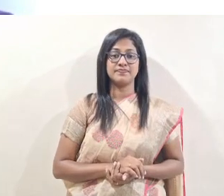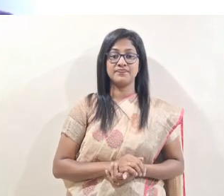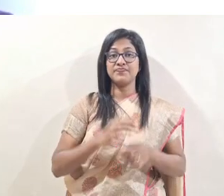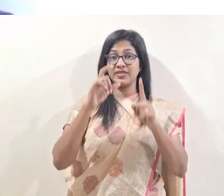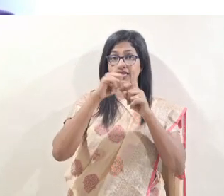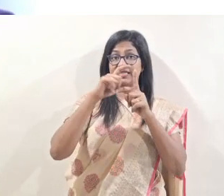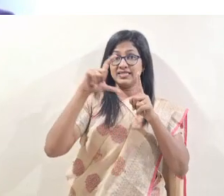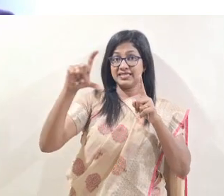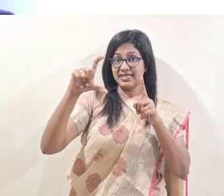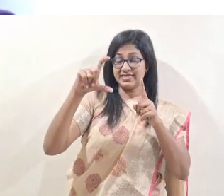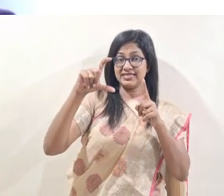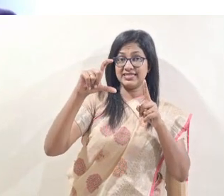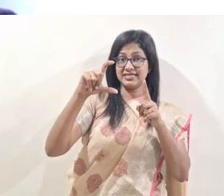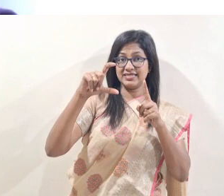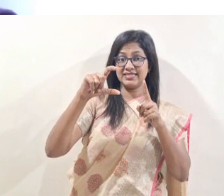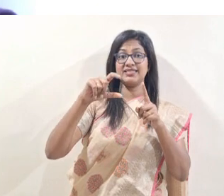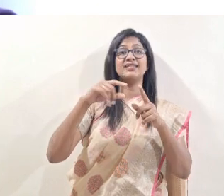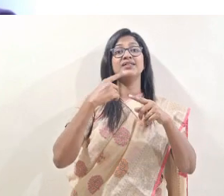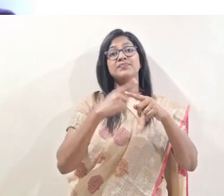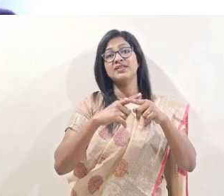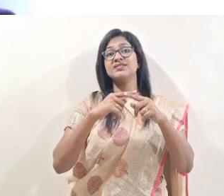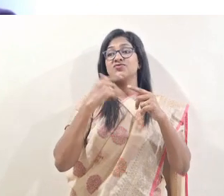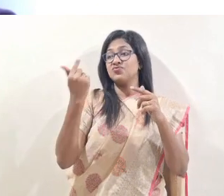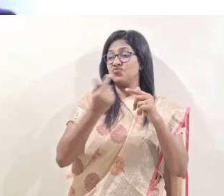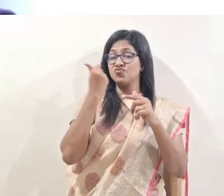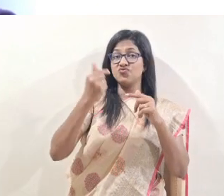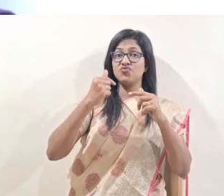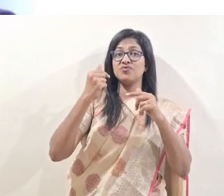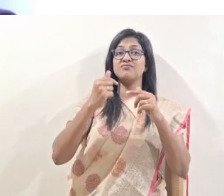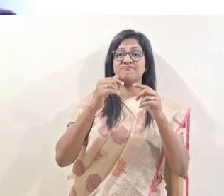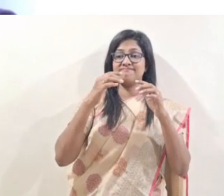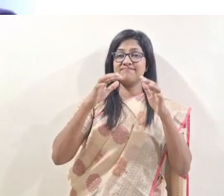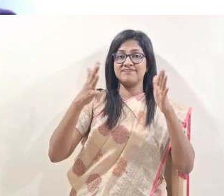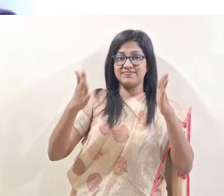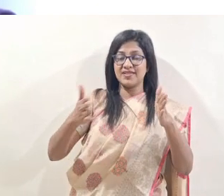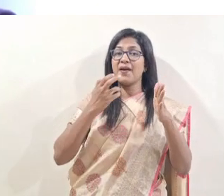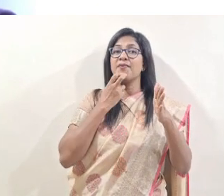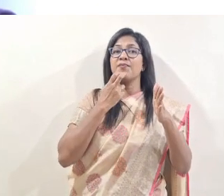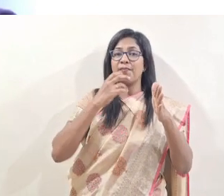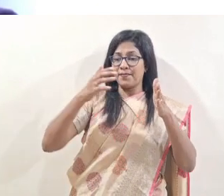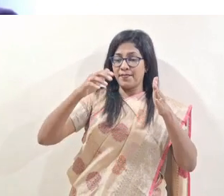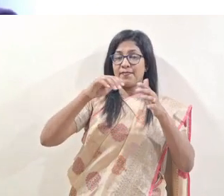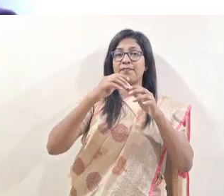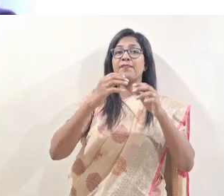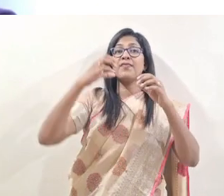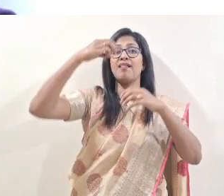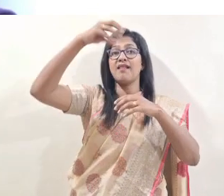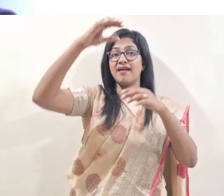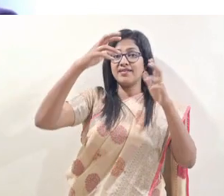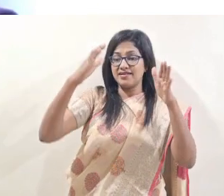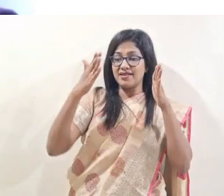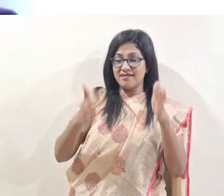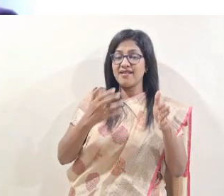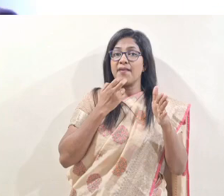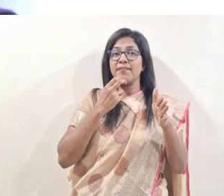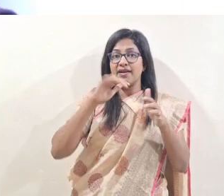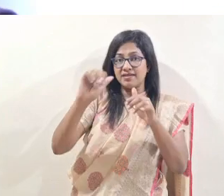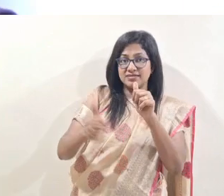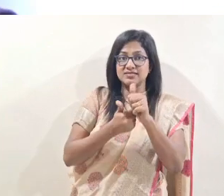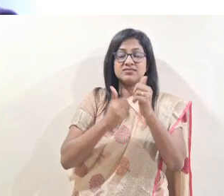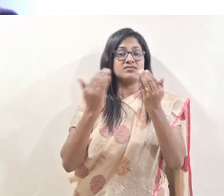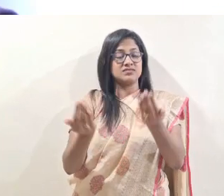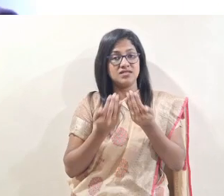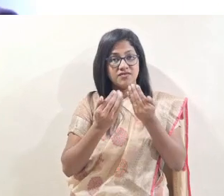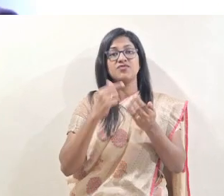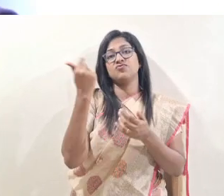DC traction, use of inverters should also be looked at, because metros which do not go to